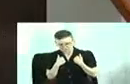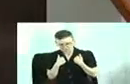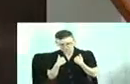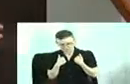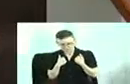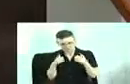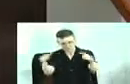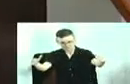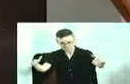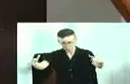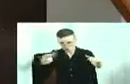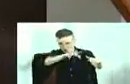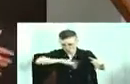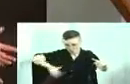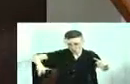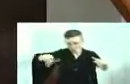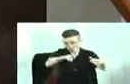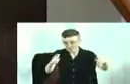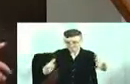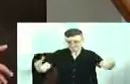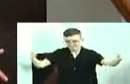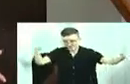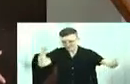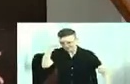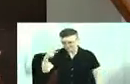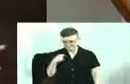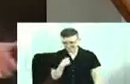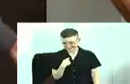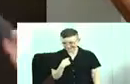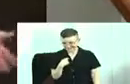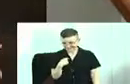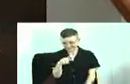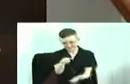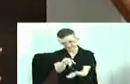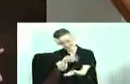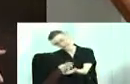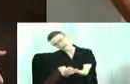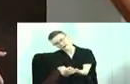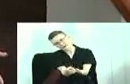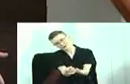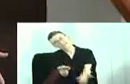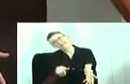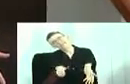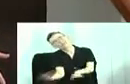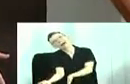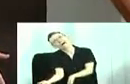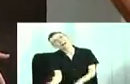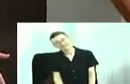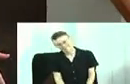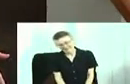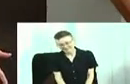hole in which for us to lay down and die.